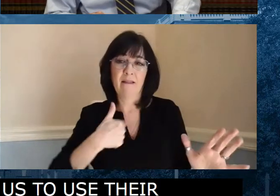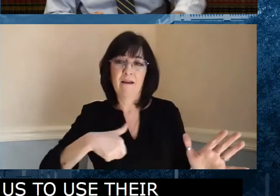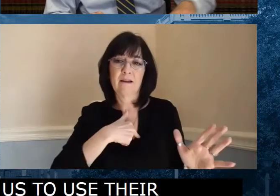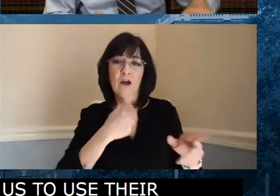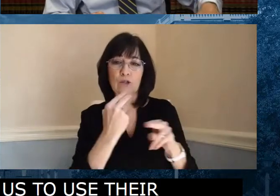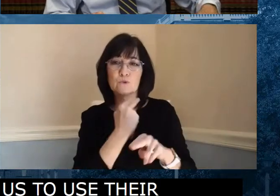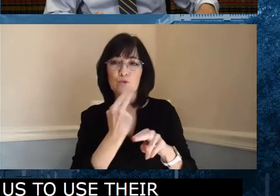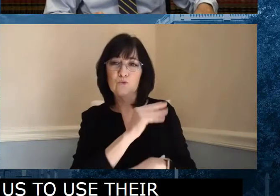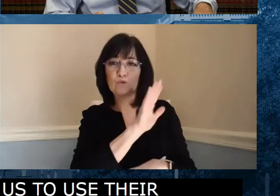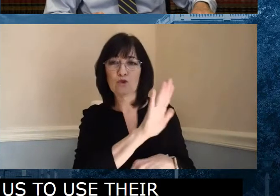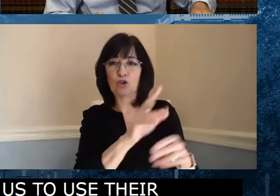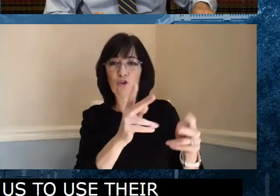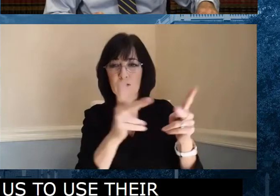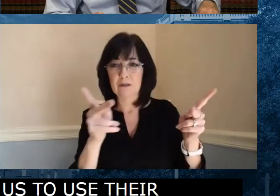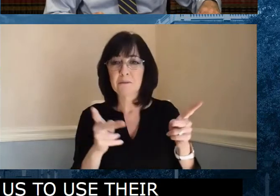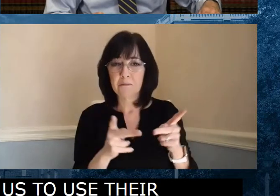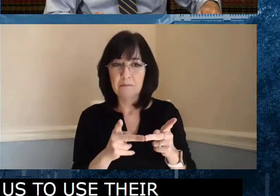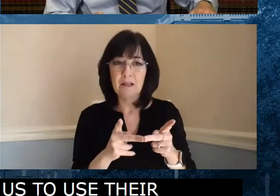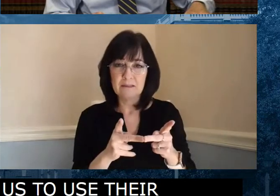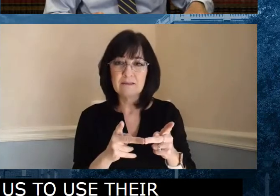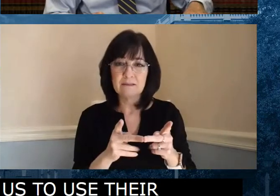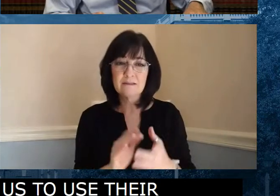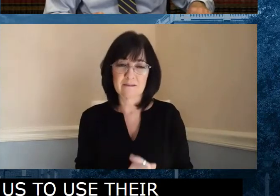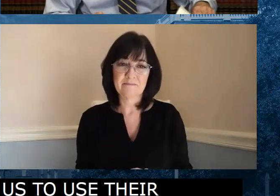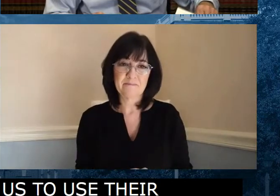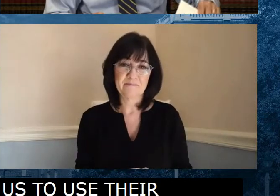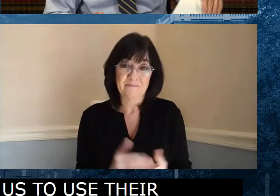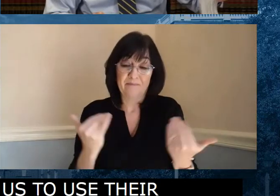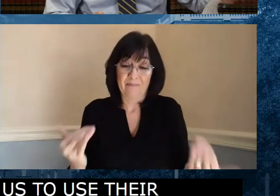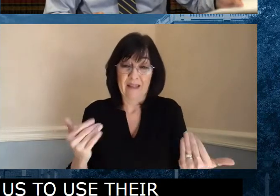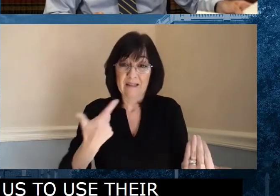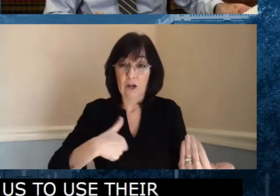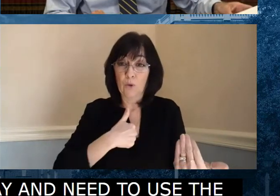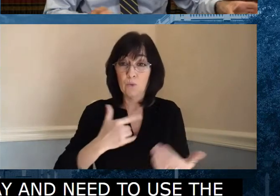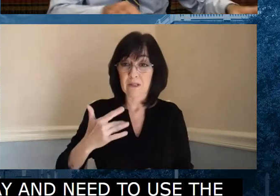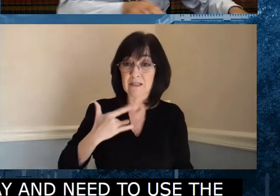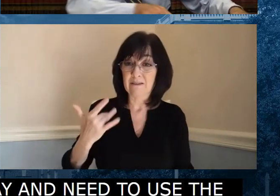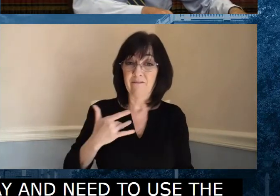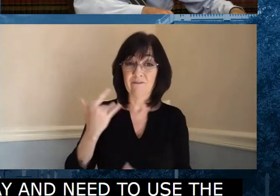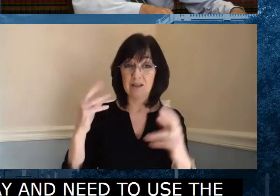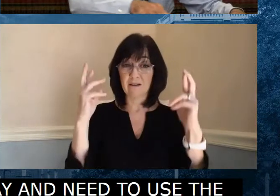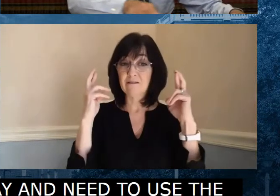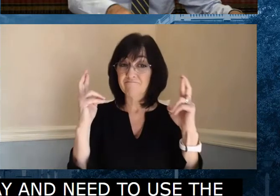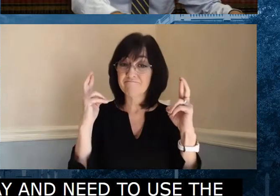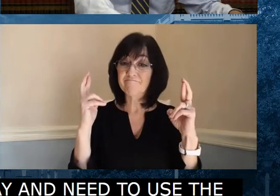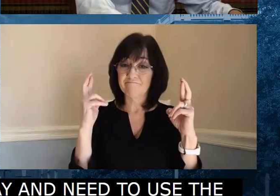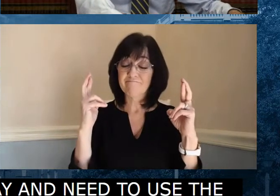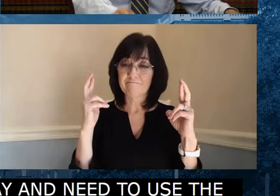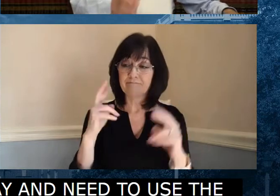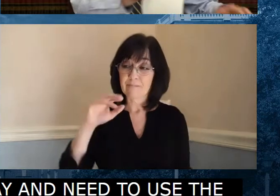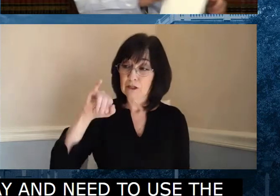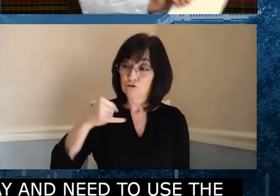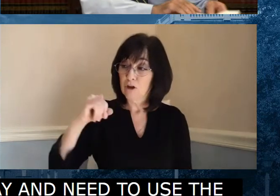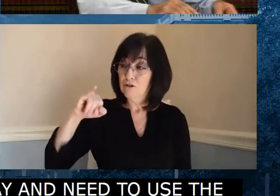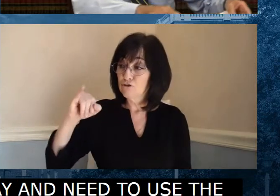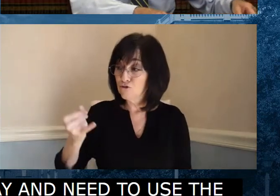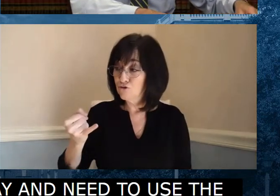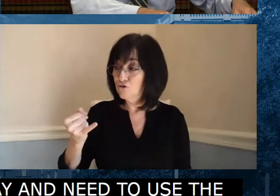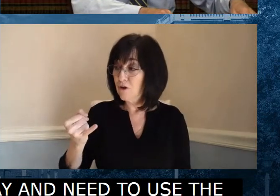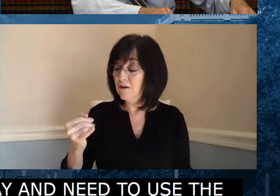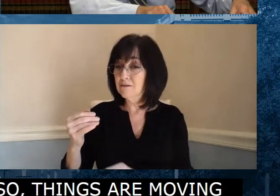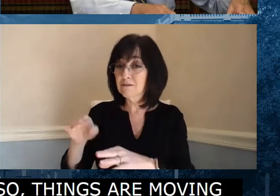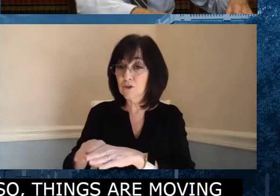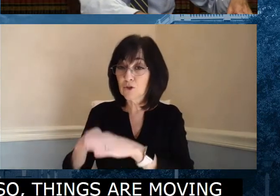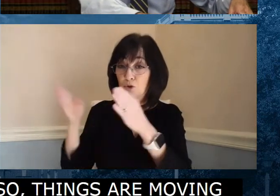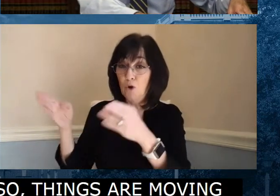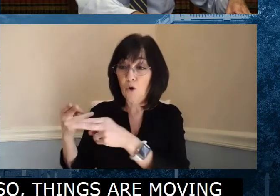of things moving. We're got our fingers crossed on the restart for the Johnson & Johnson vaccine. I'm excited to get